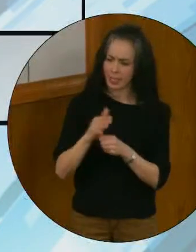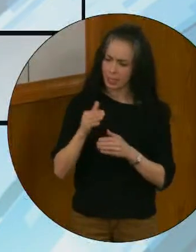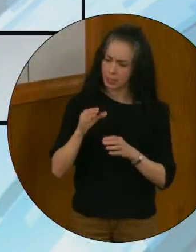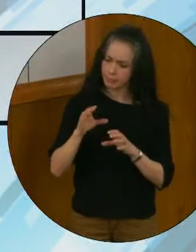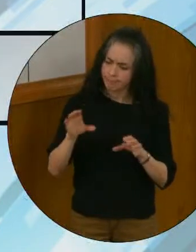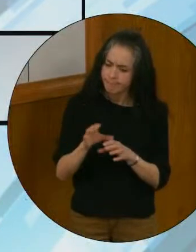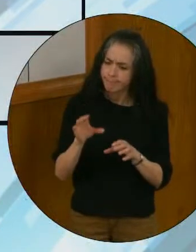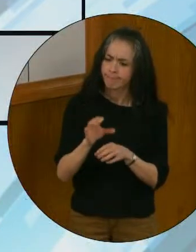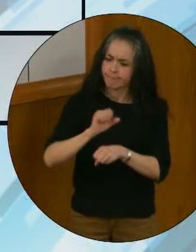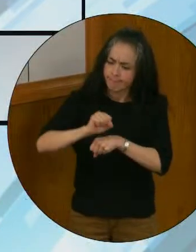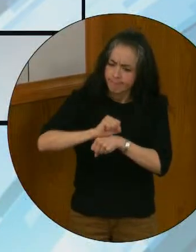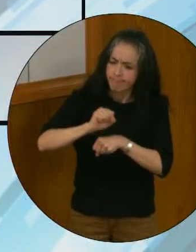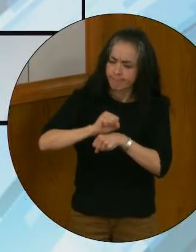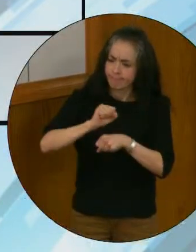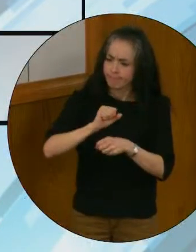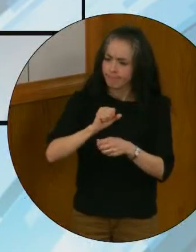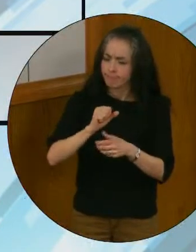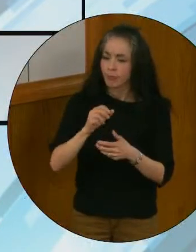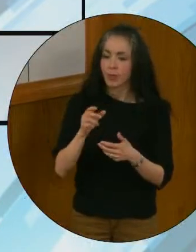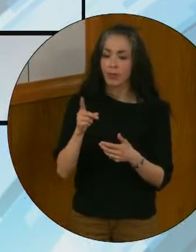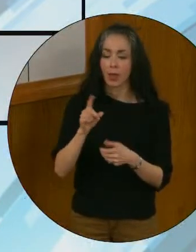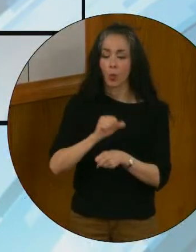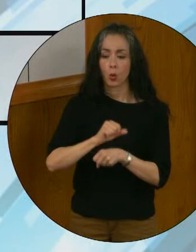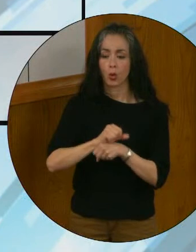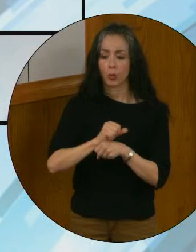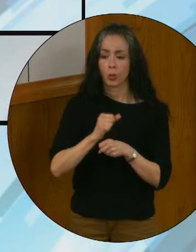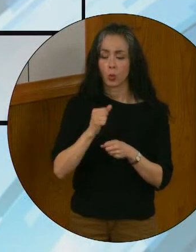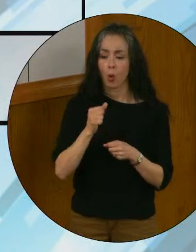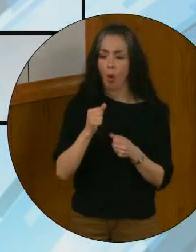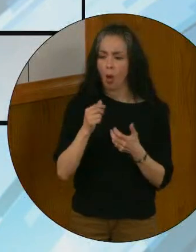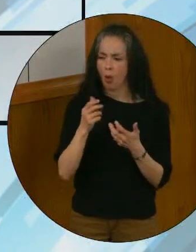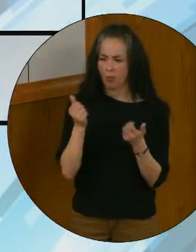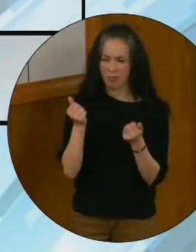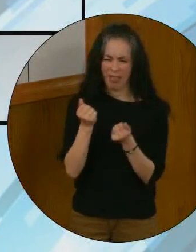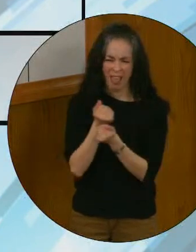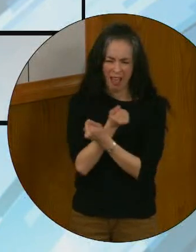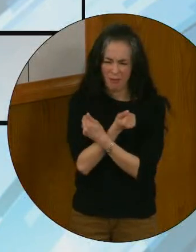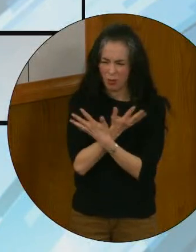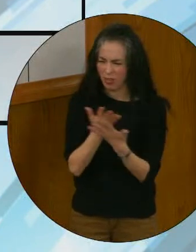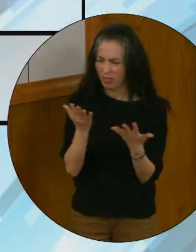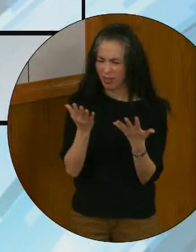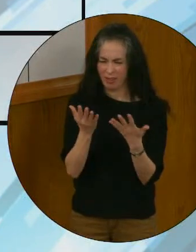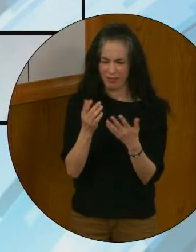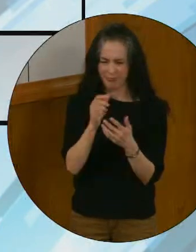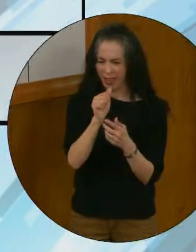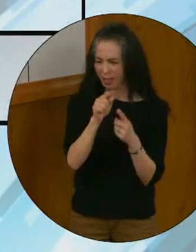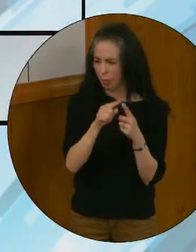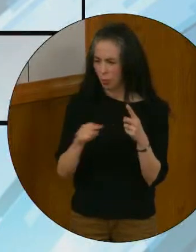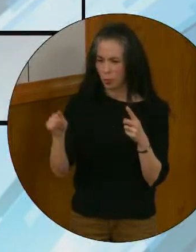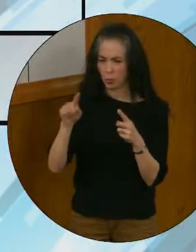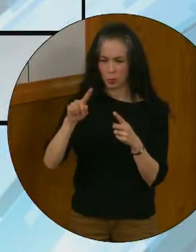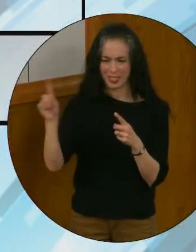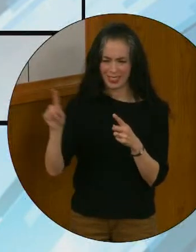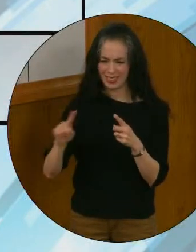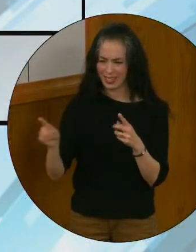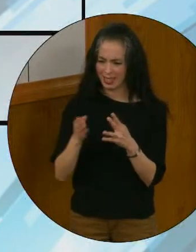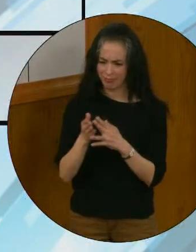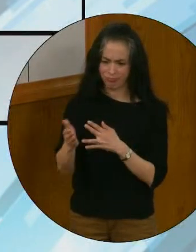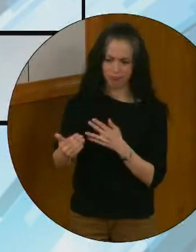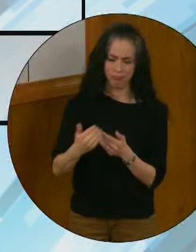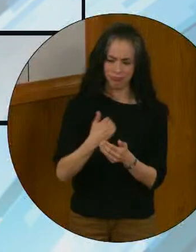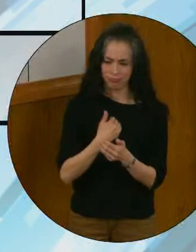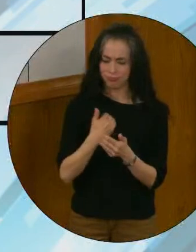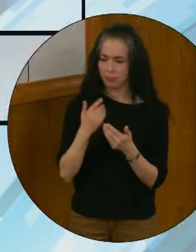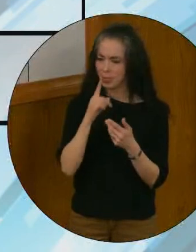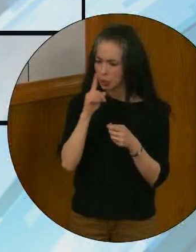they work through all of the ins and outs of ensuring that we are that